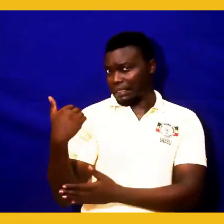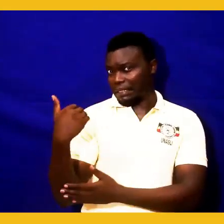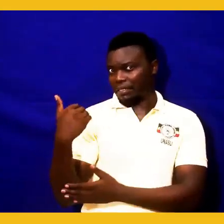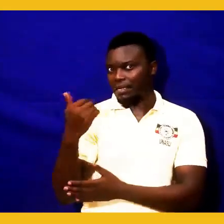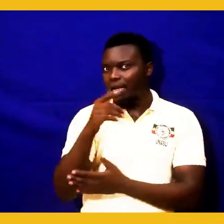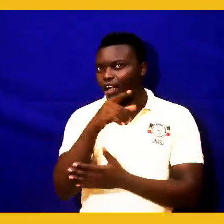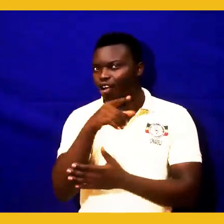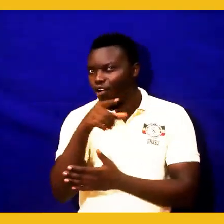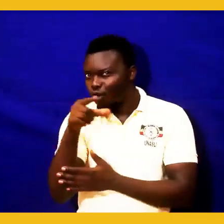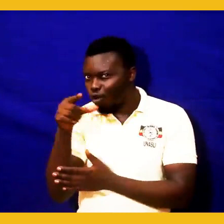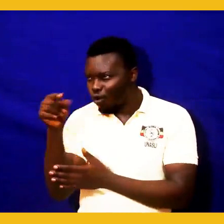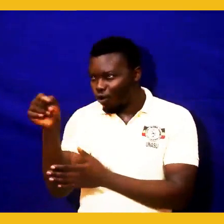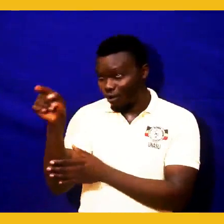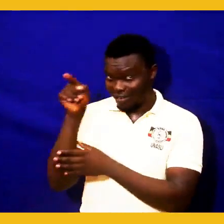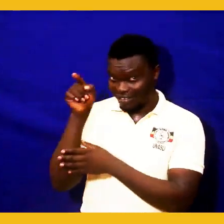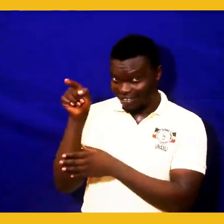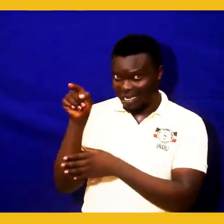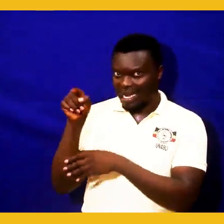to the